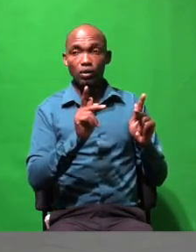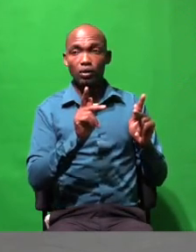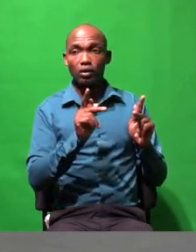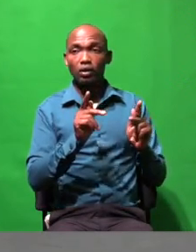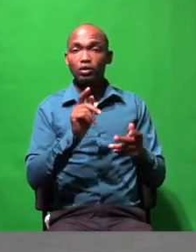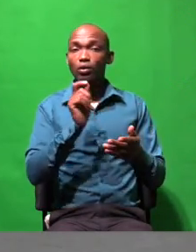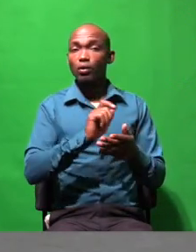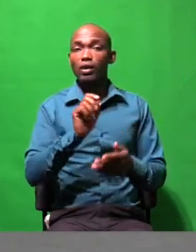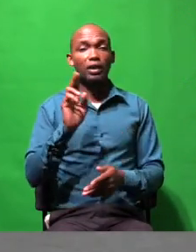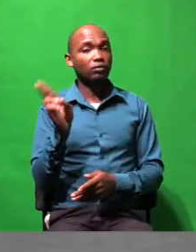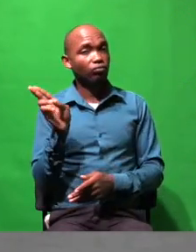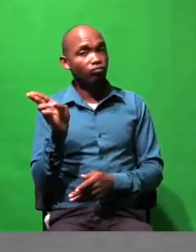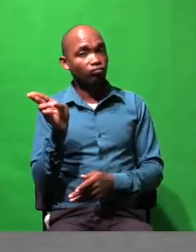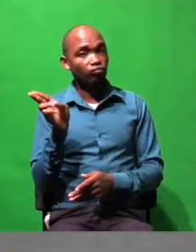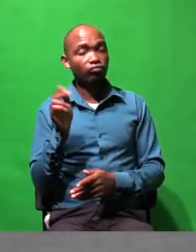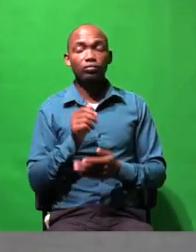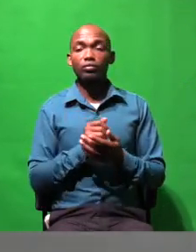So we write this one.